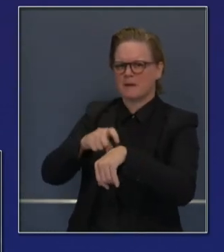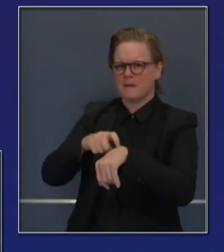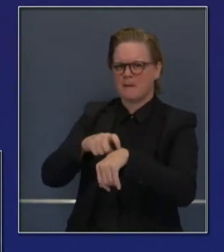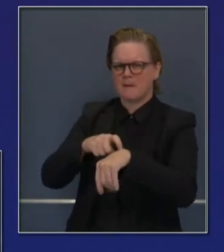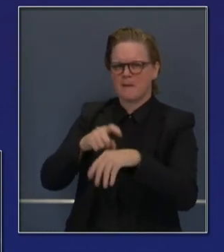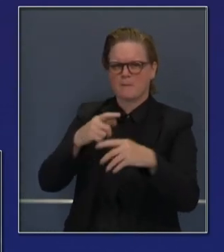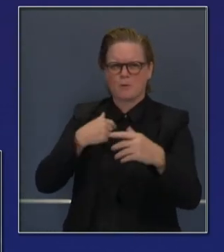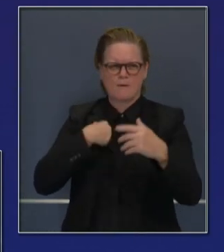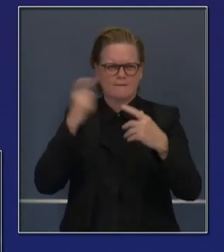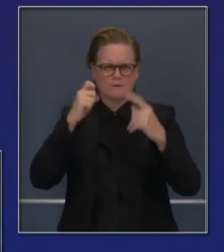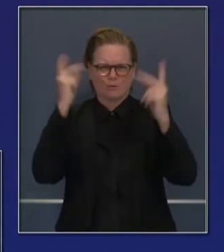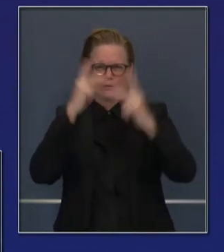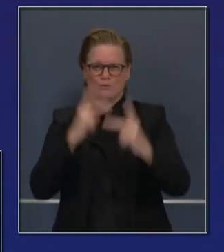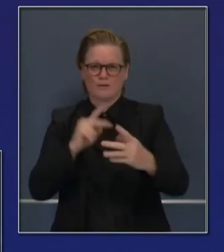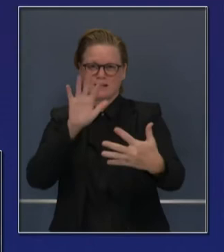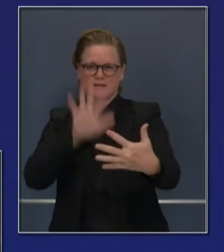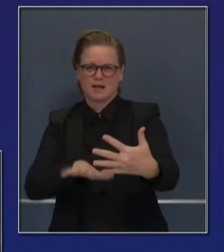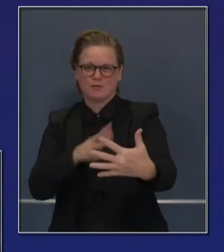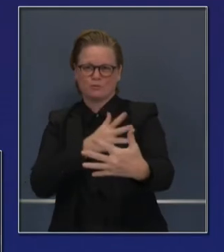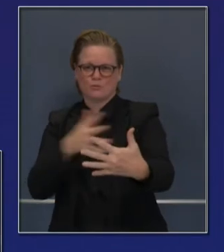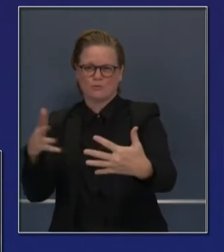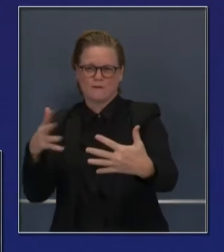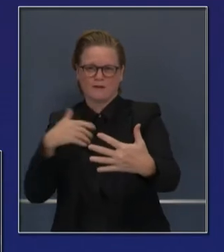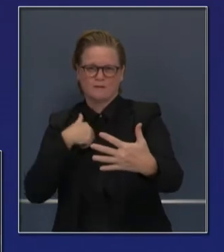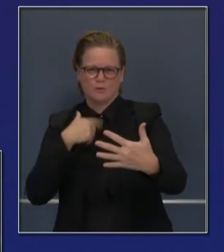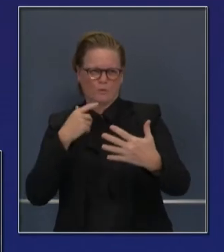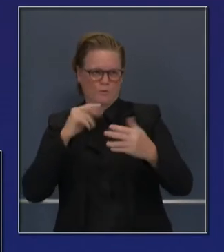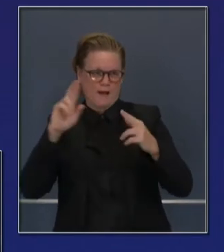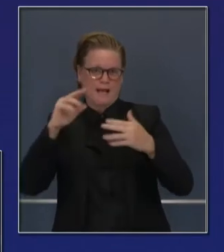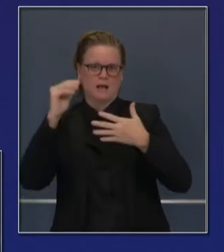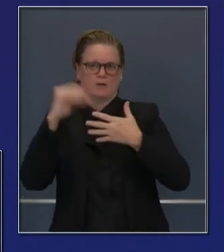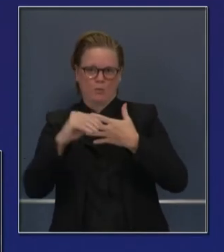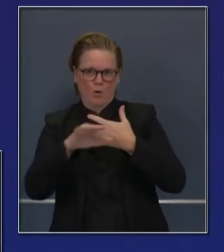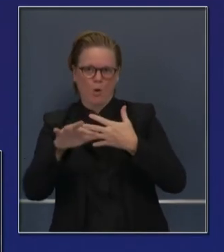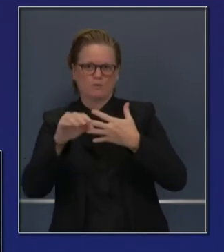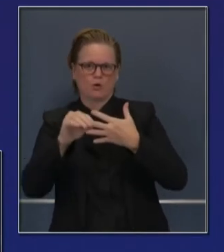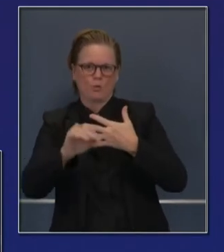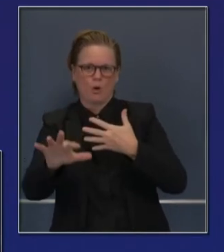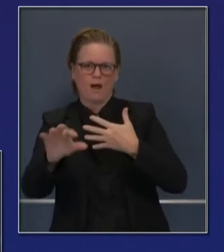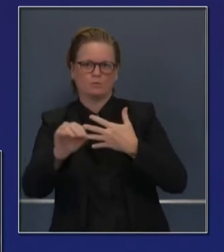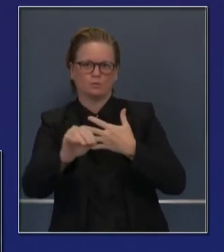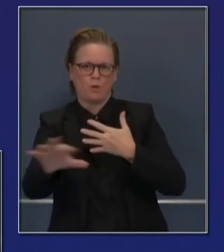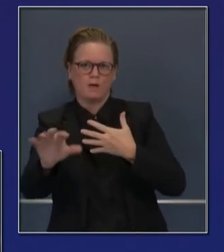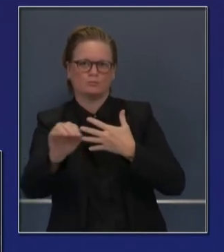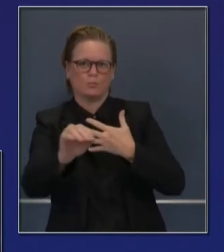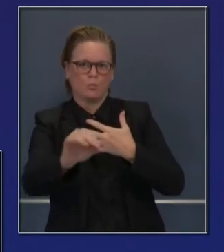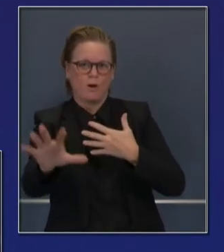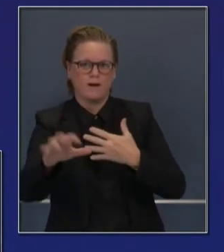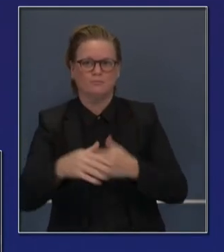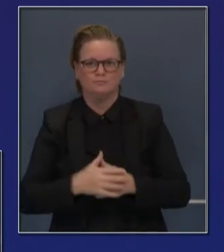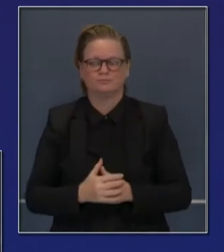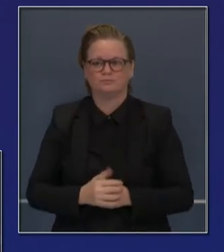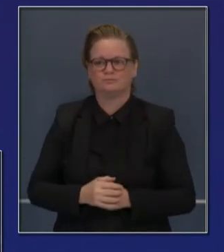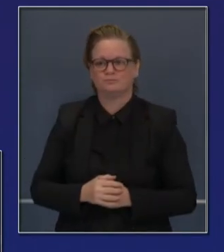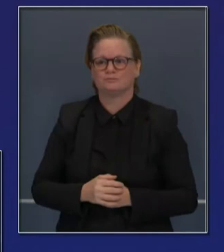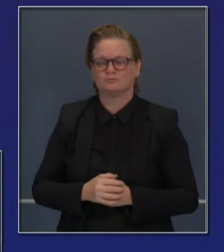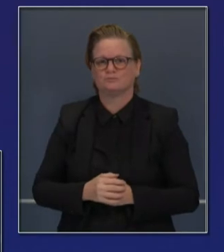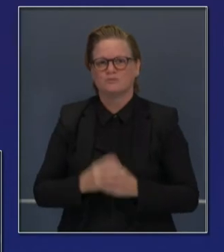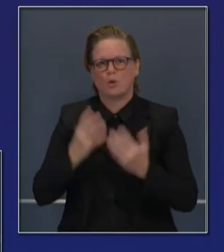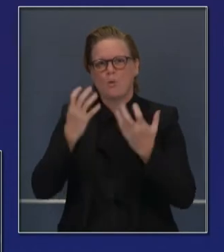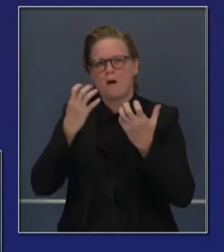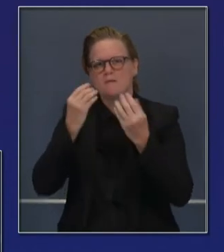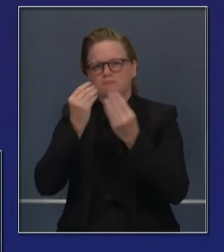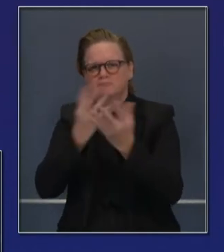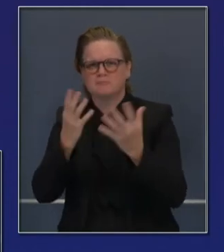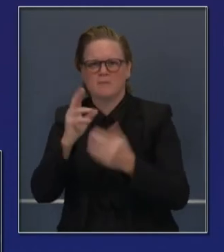the broader general public. So that's just a quick update on the vaccines. As always, encourage you to do what